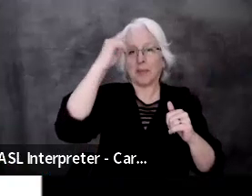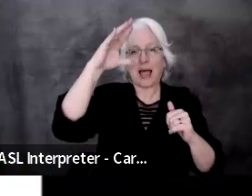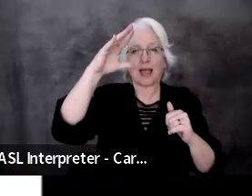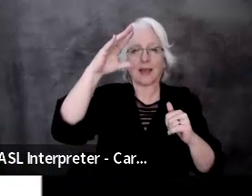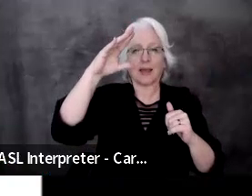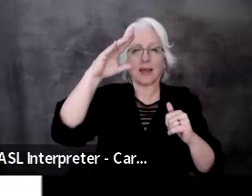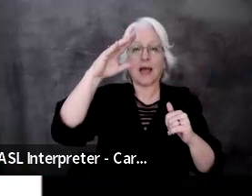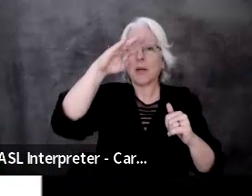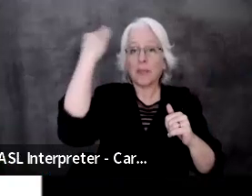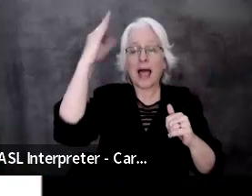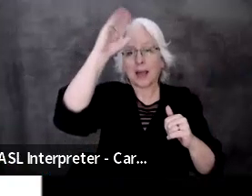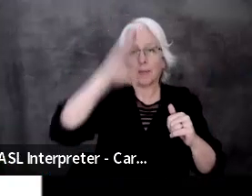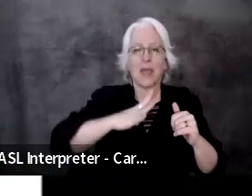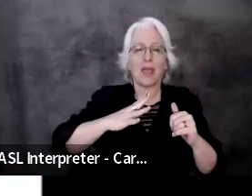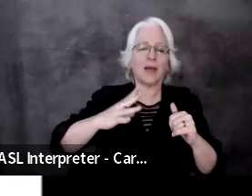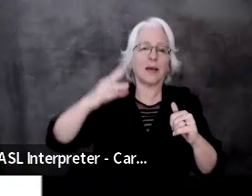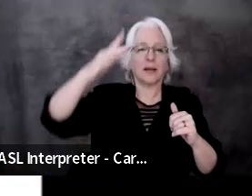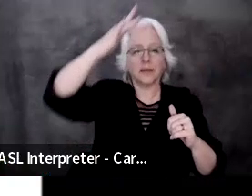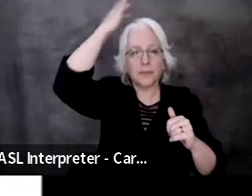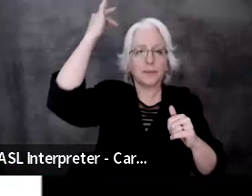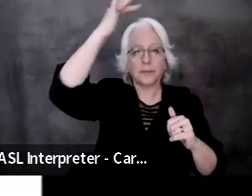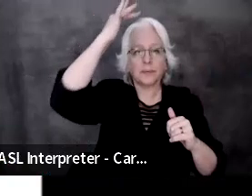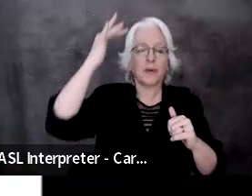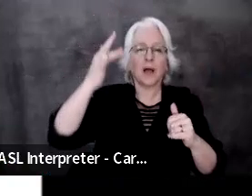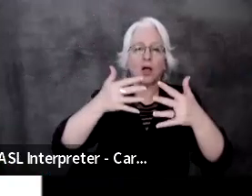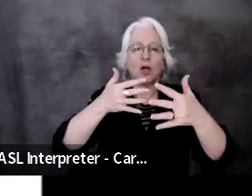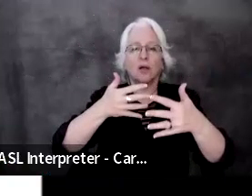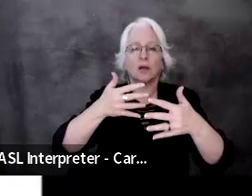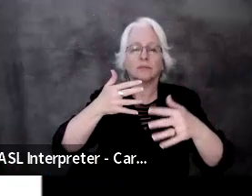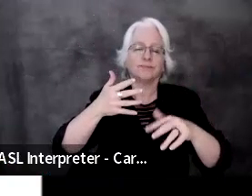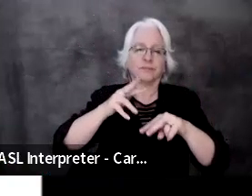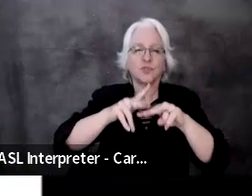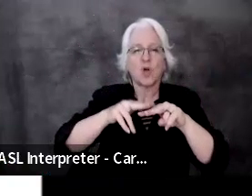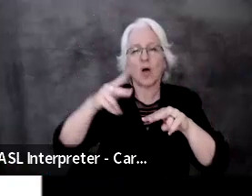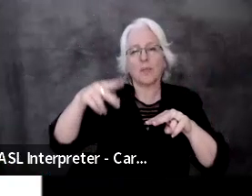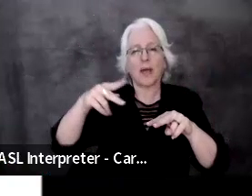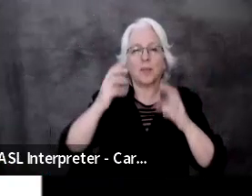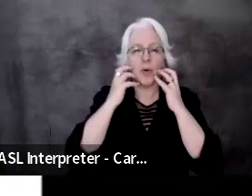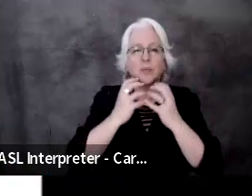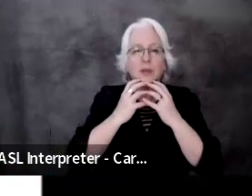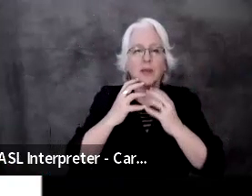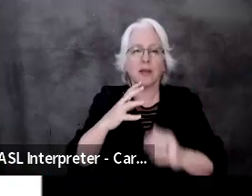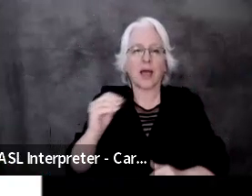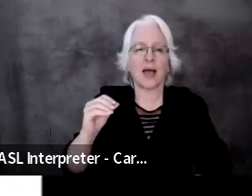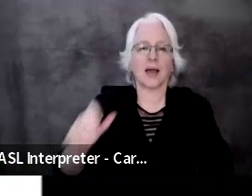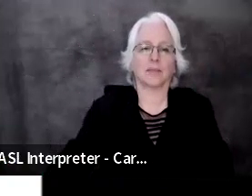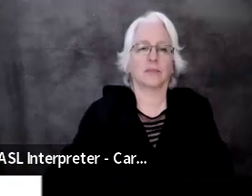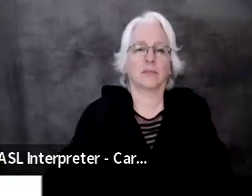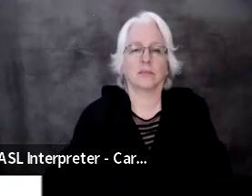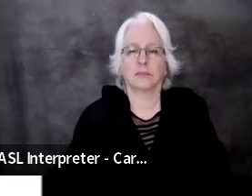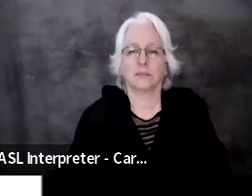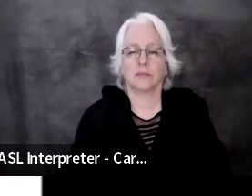bald-headed, with a salt and pepper beard, glasses, blue glasses. I'm a C4 quadriplegic who uses